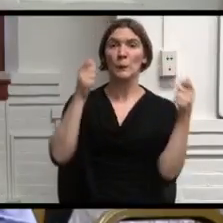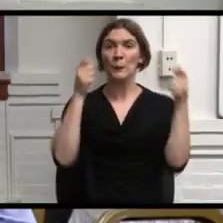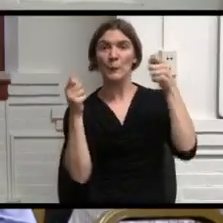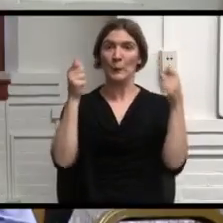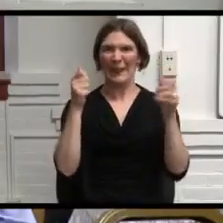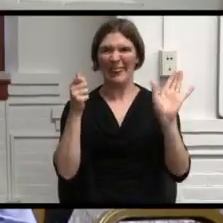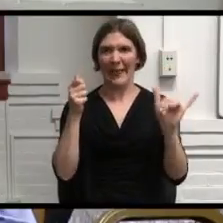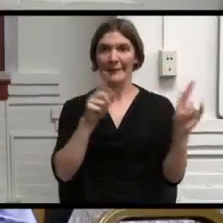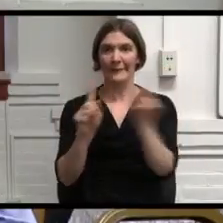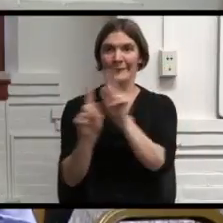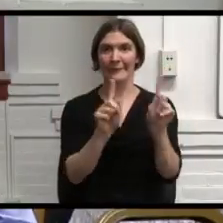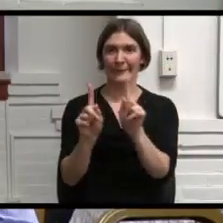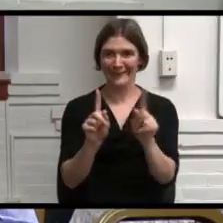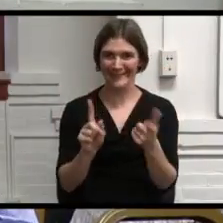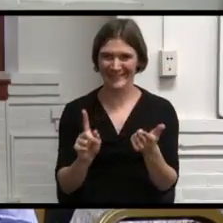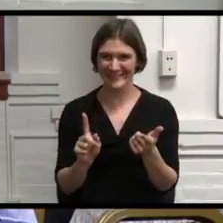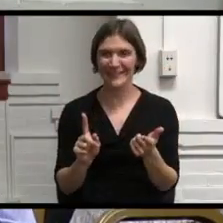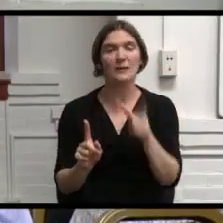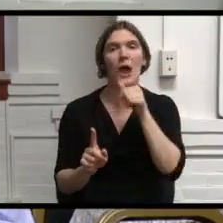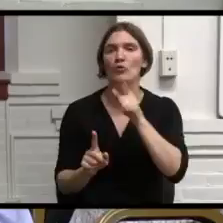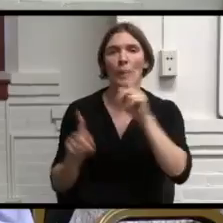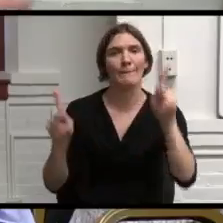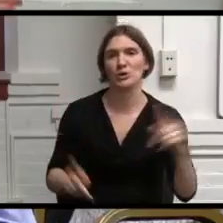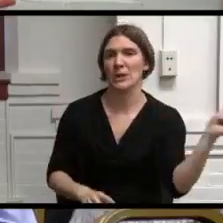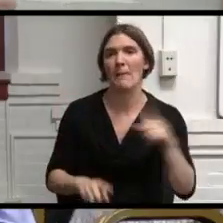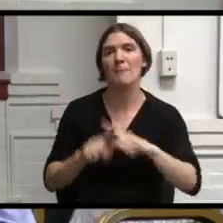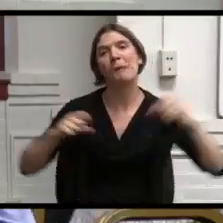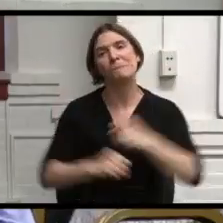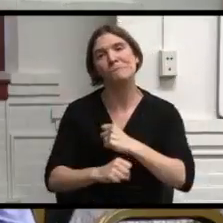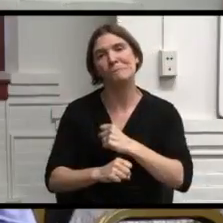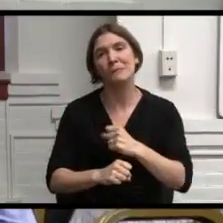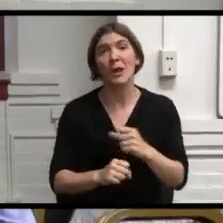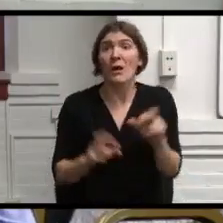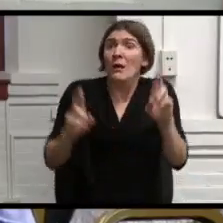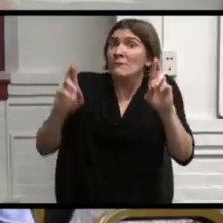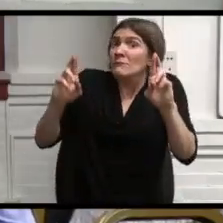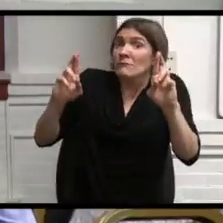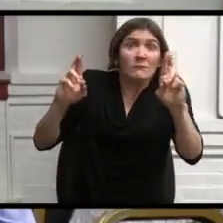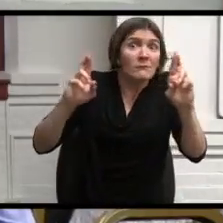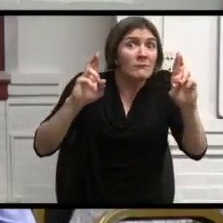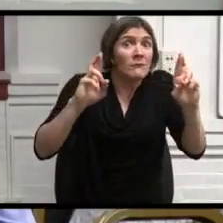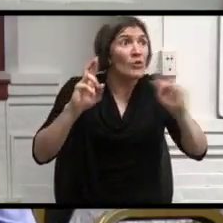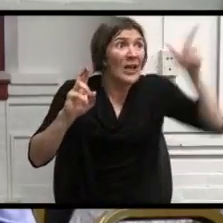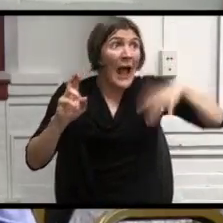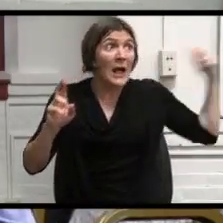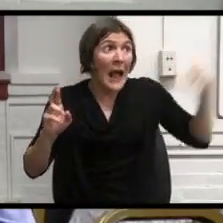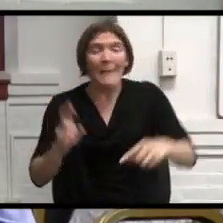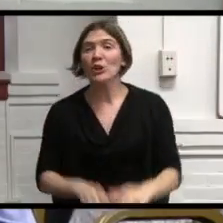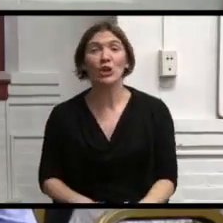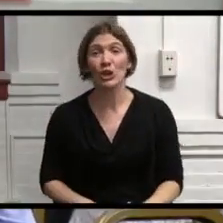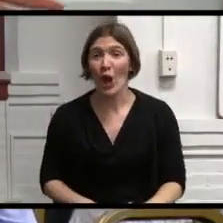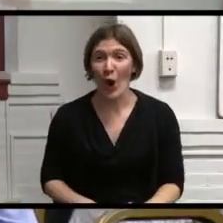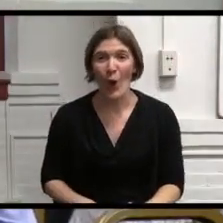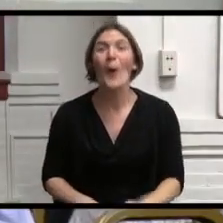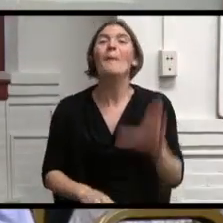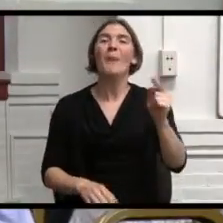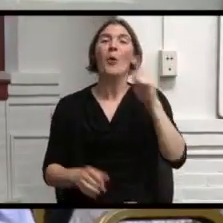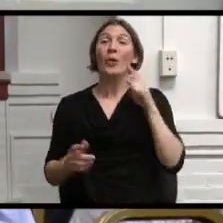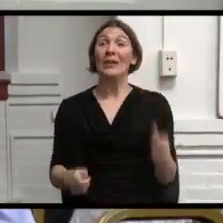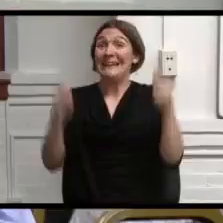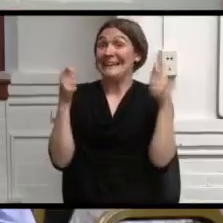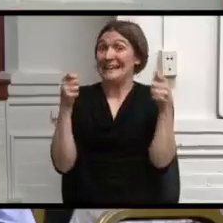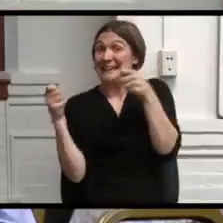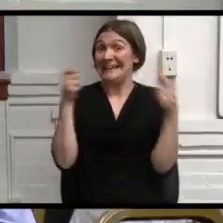know. And then we are going to put it... Well, we're still hoping for the real best. And then we're going to put it